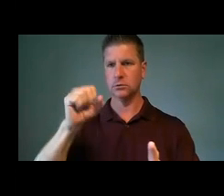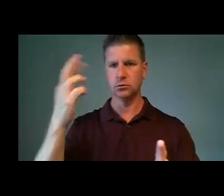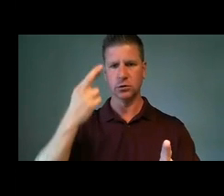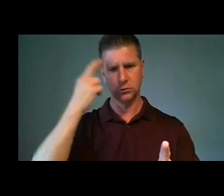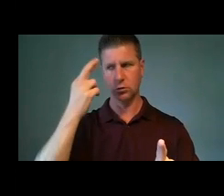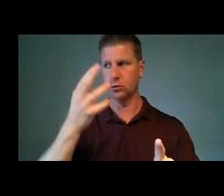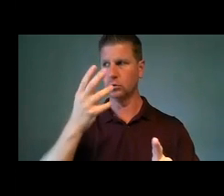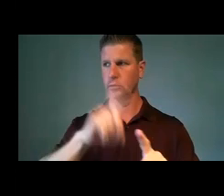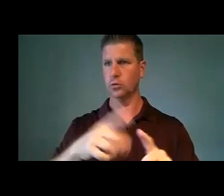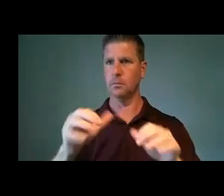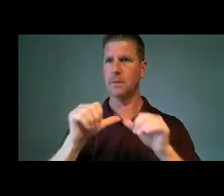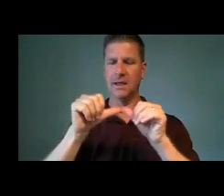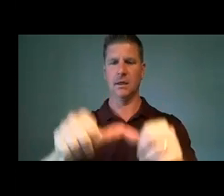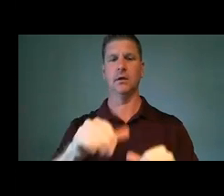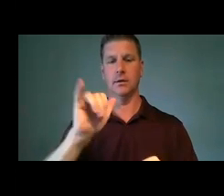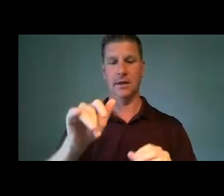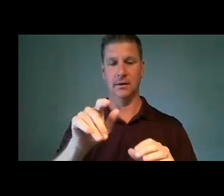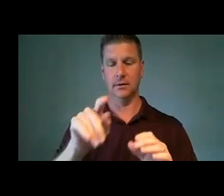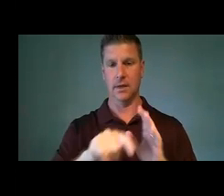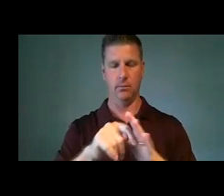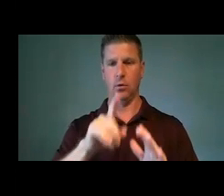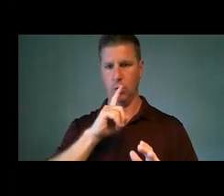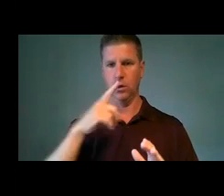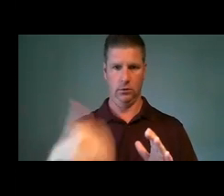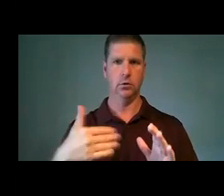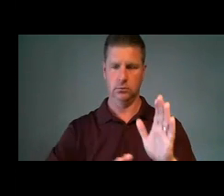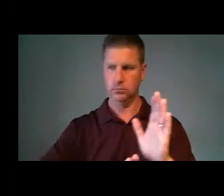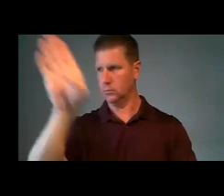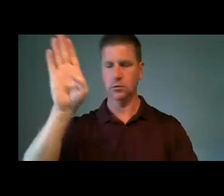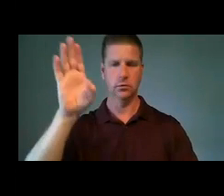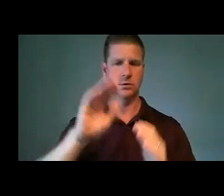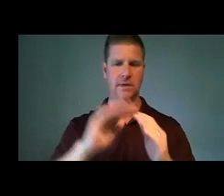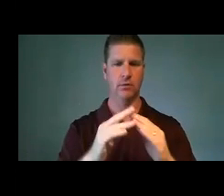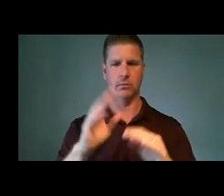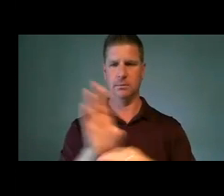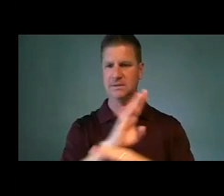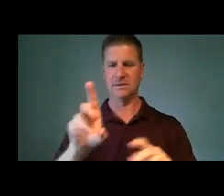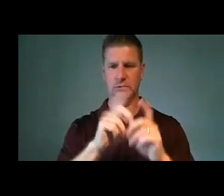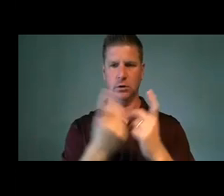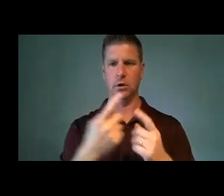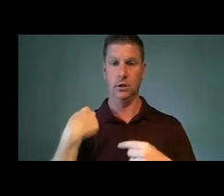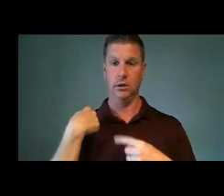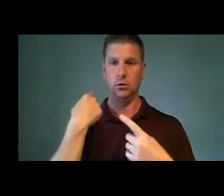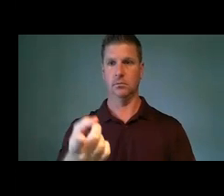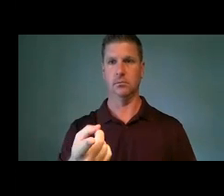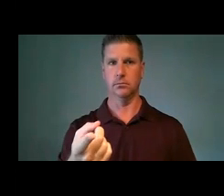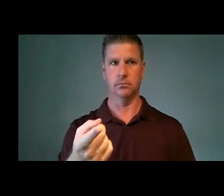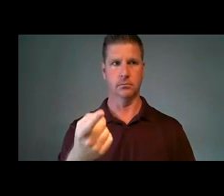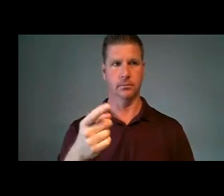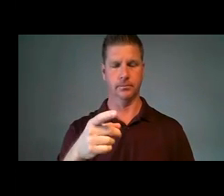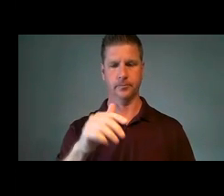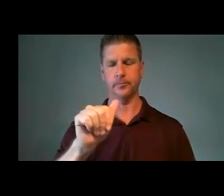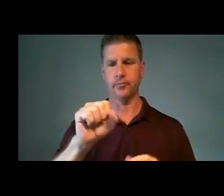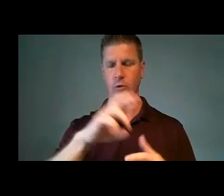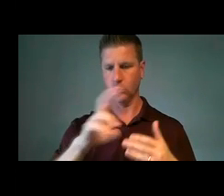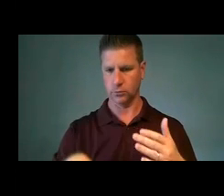to maintain what was at the time a thriving downtown business district and has continued to be so since then as a